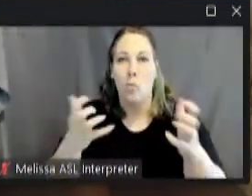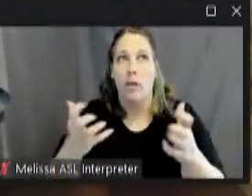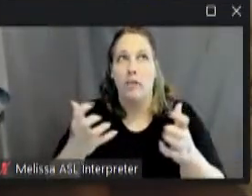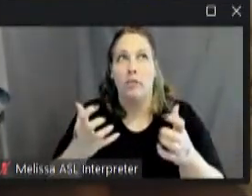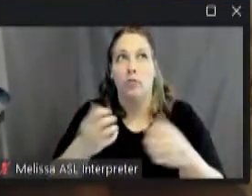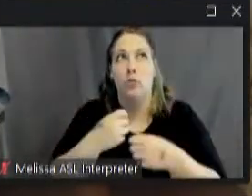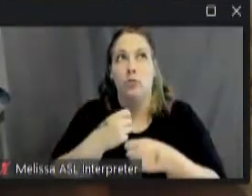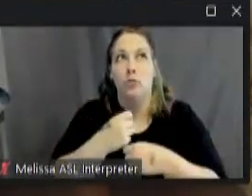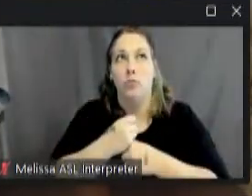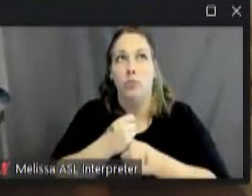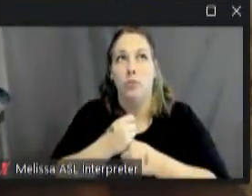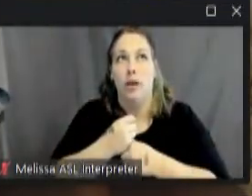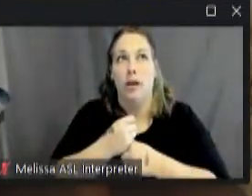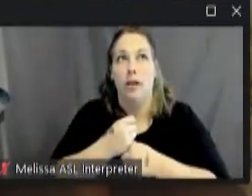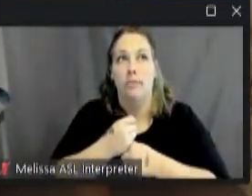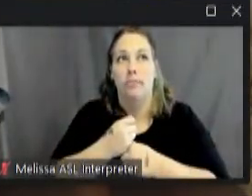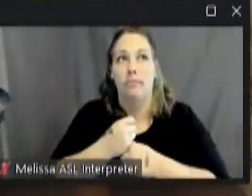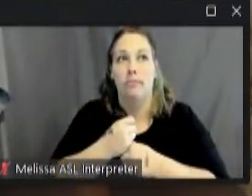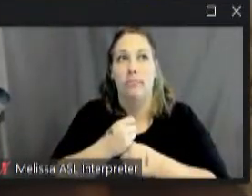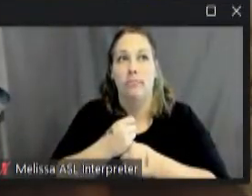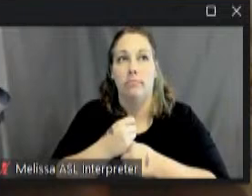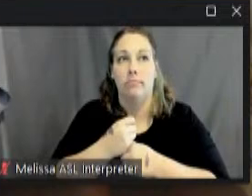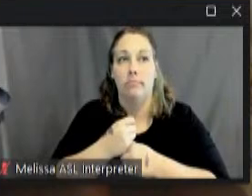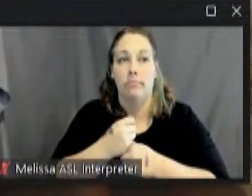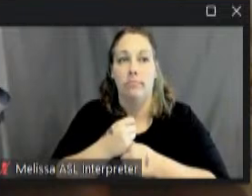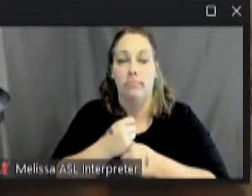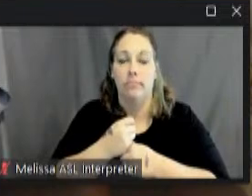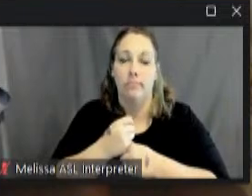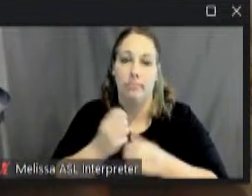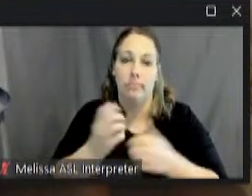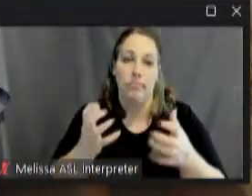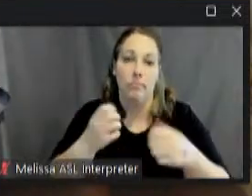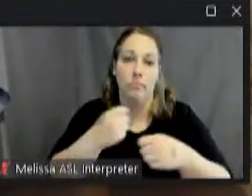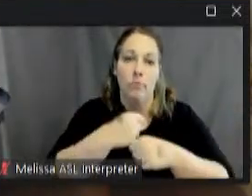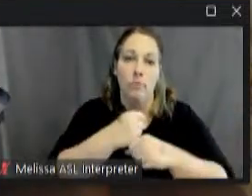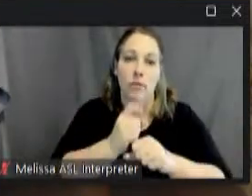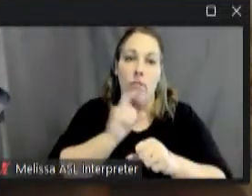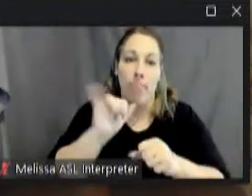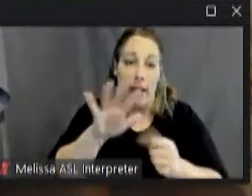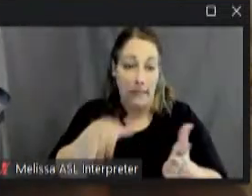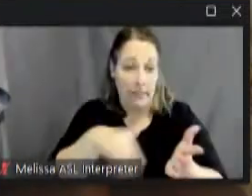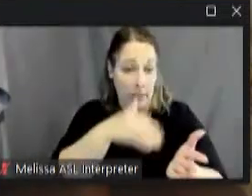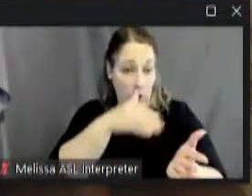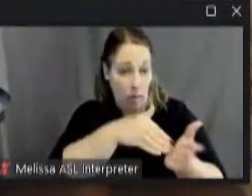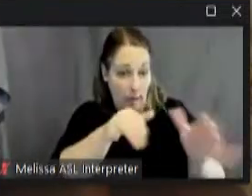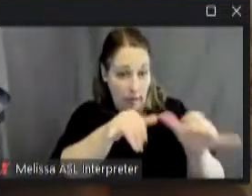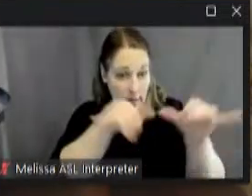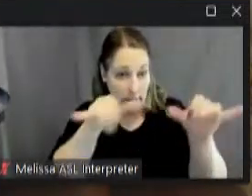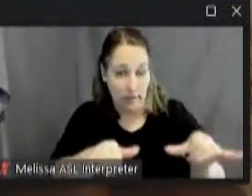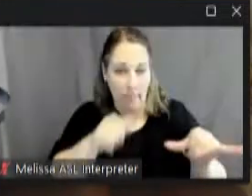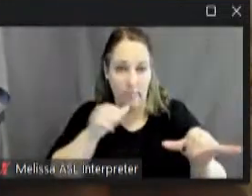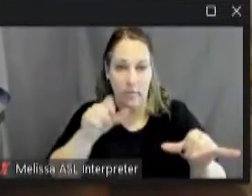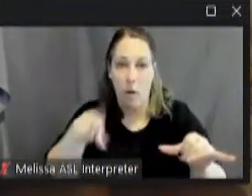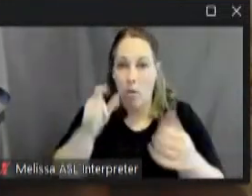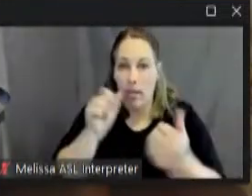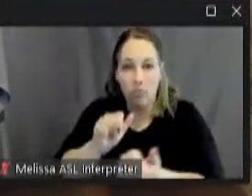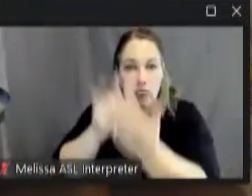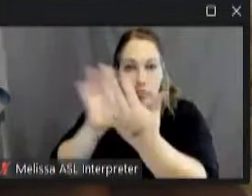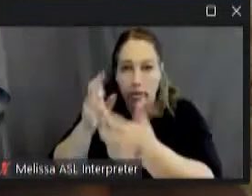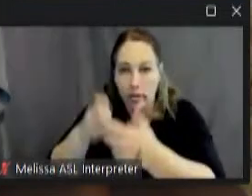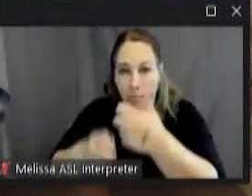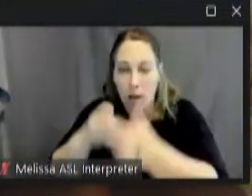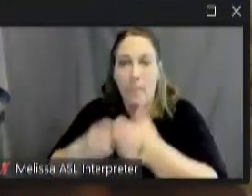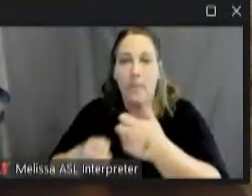to surmount the centralized system, not just in terms of addressing the issue, but also in the